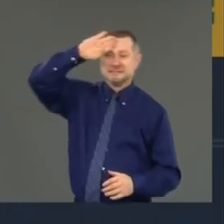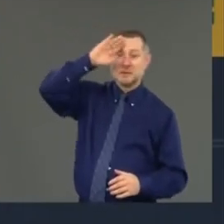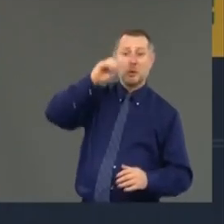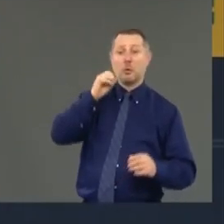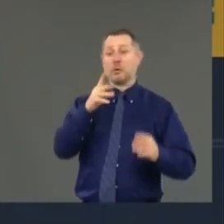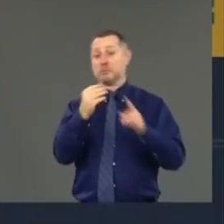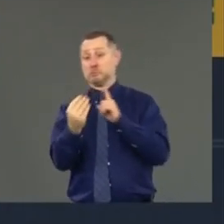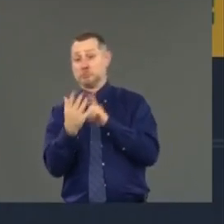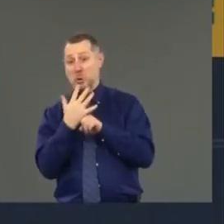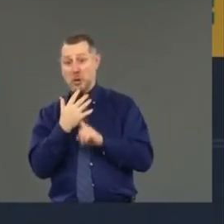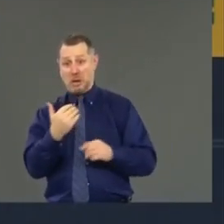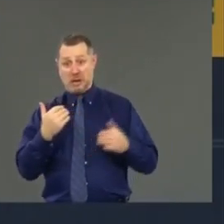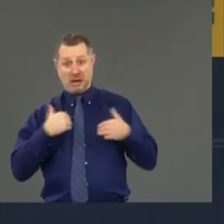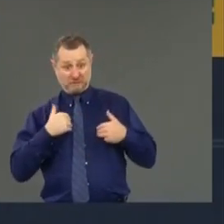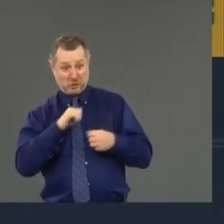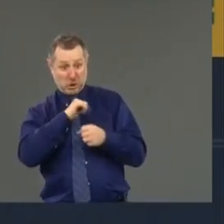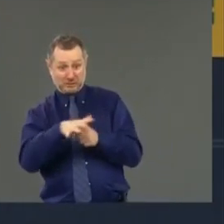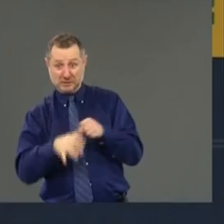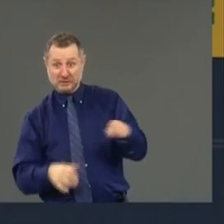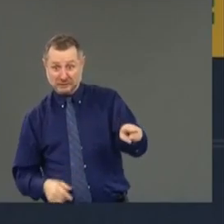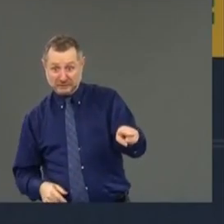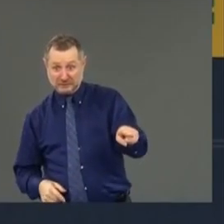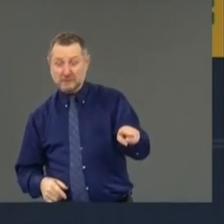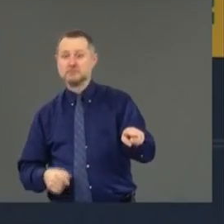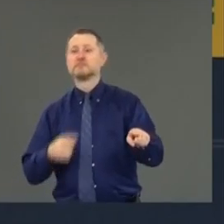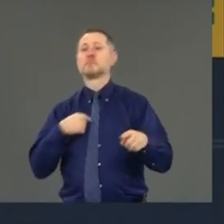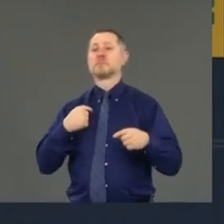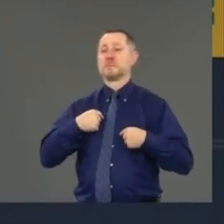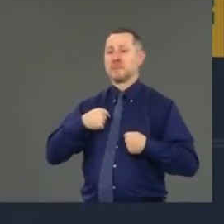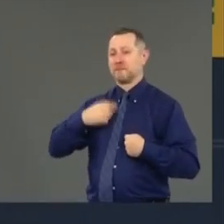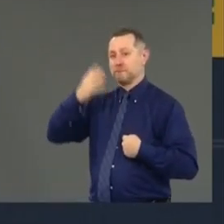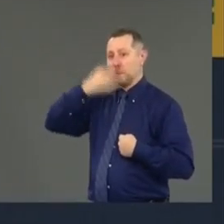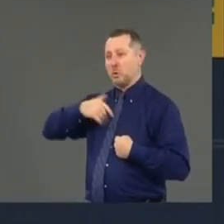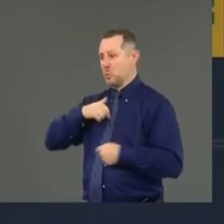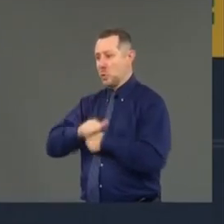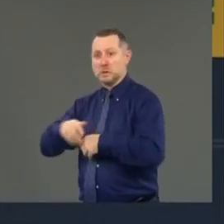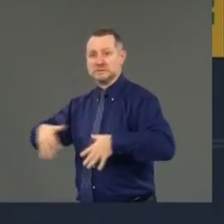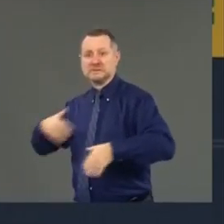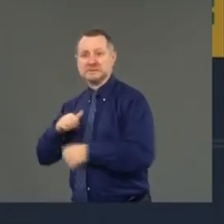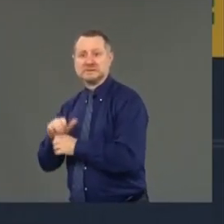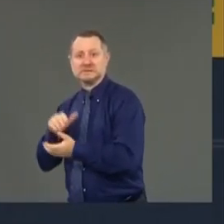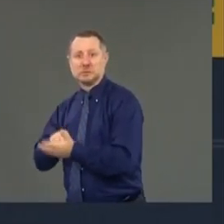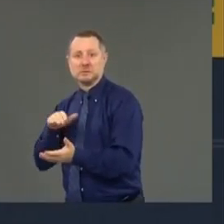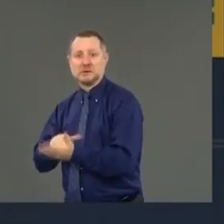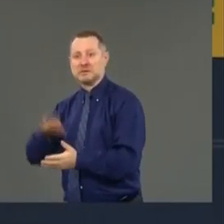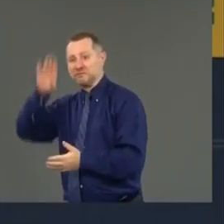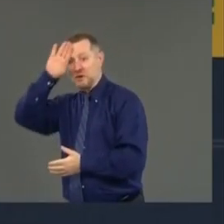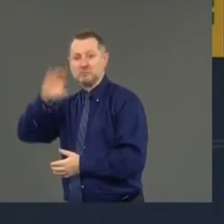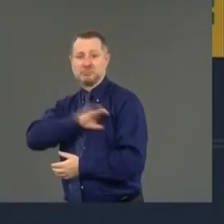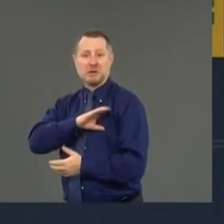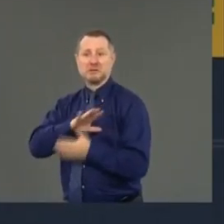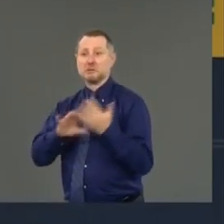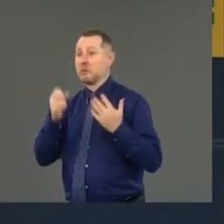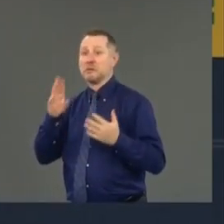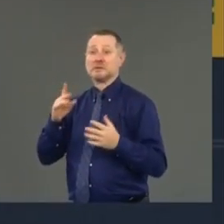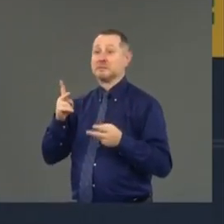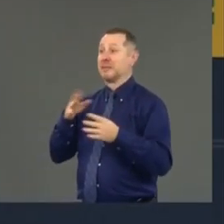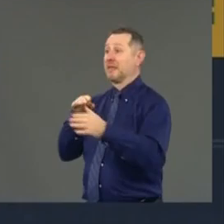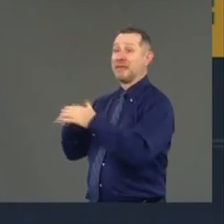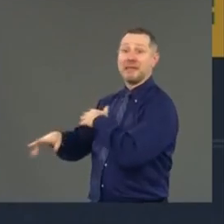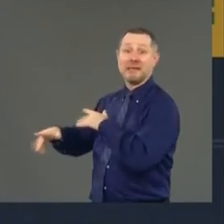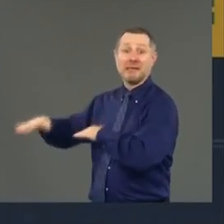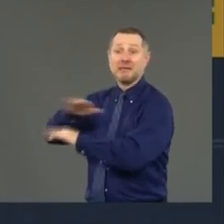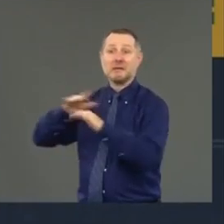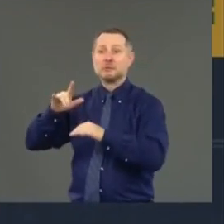you're an essential worker, frontline worker, healthcare worker, you're going to be in a retail store where you may be open to the